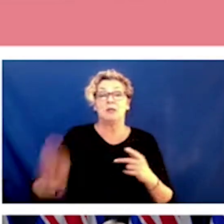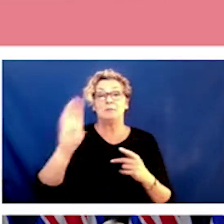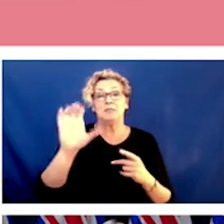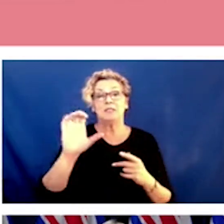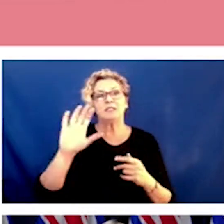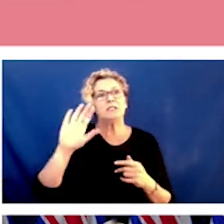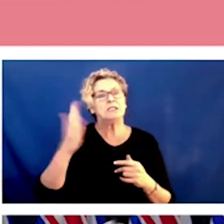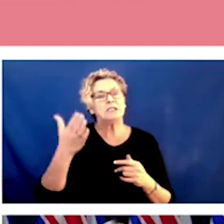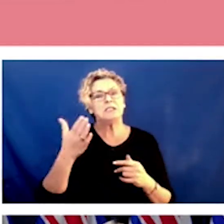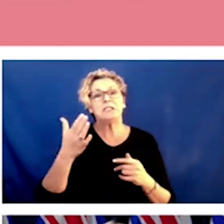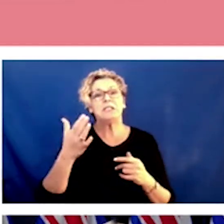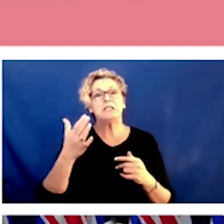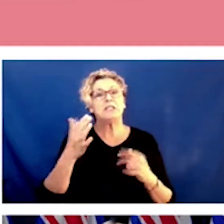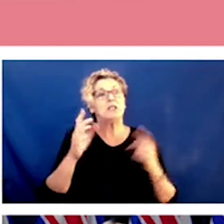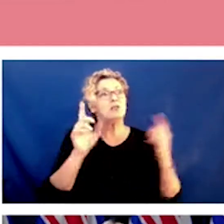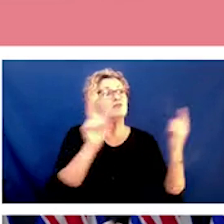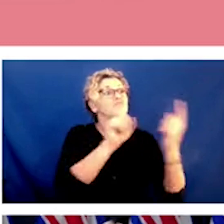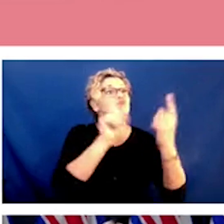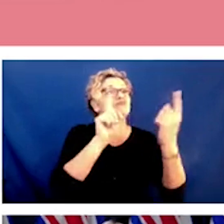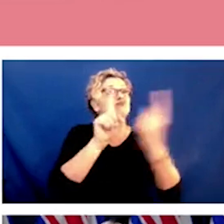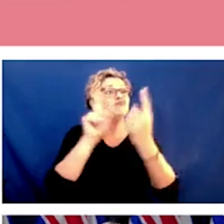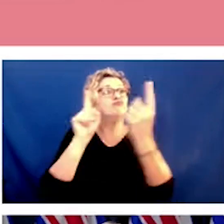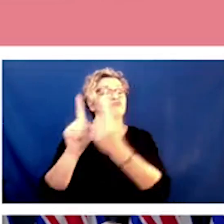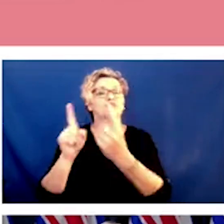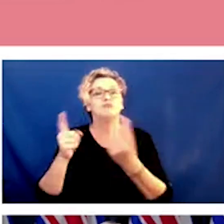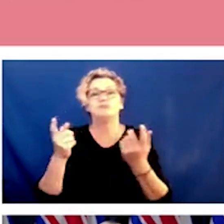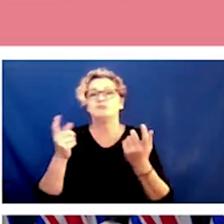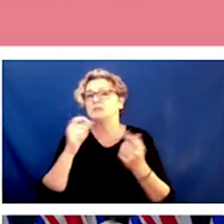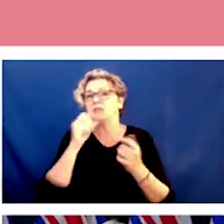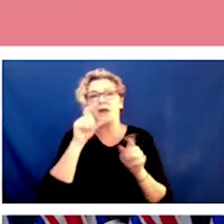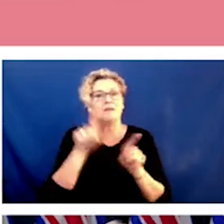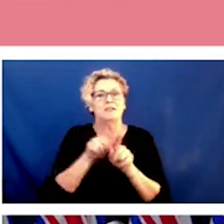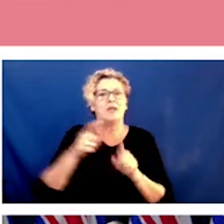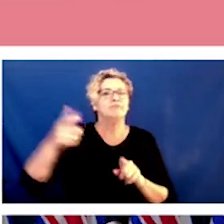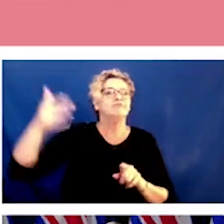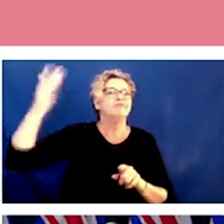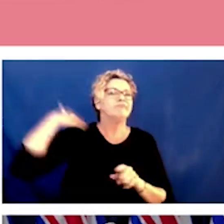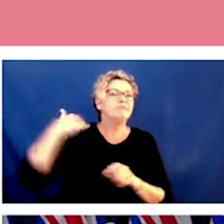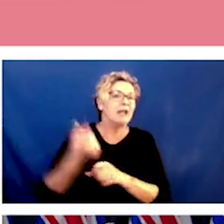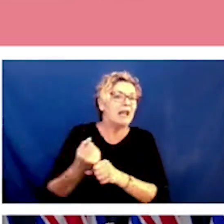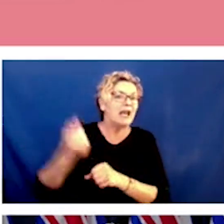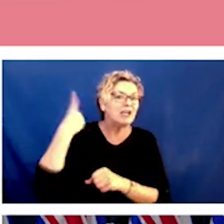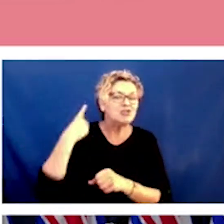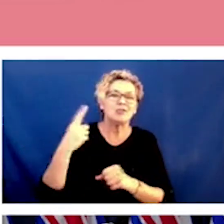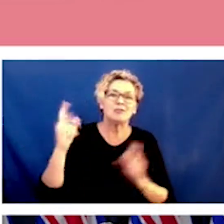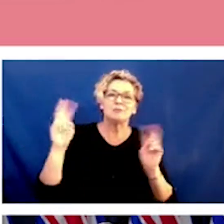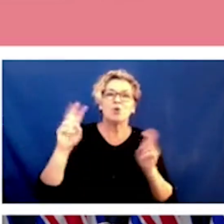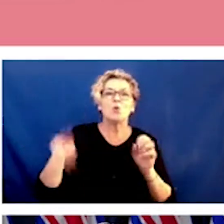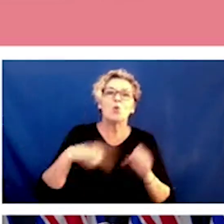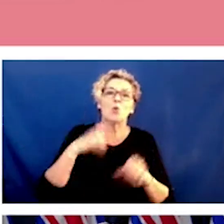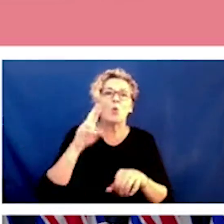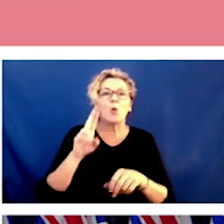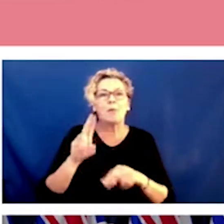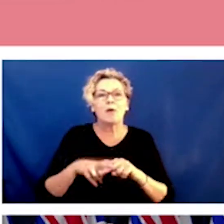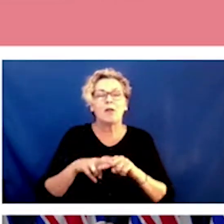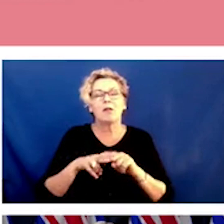if and when they do develop symptoms, they're able to be cared for properly and not pass it on to the next